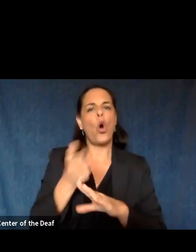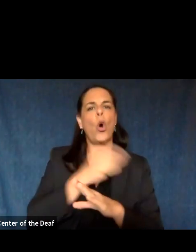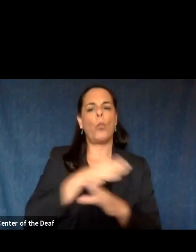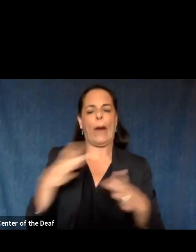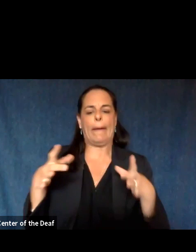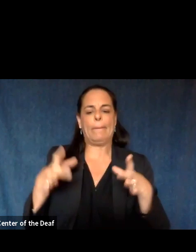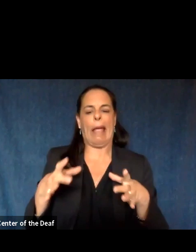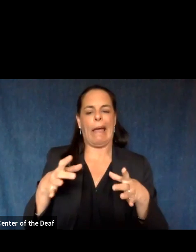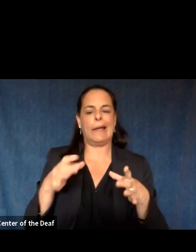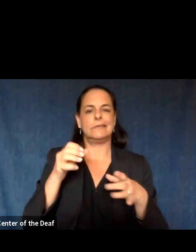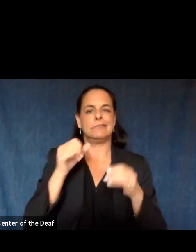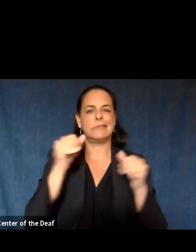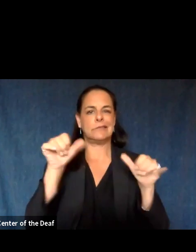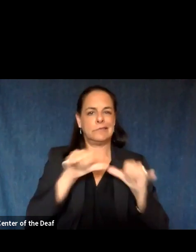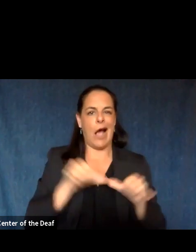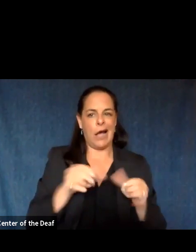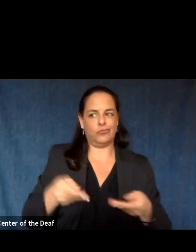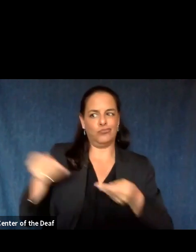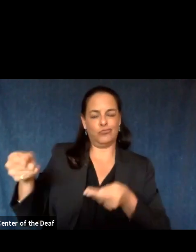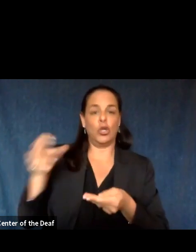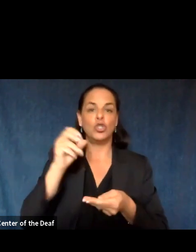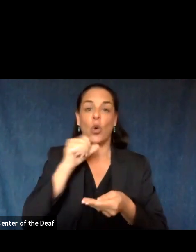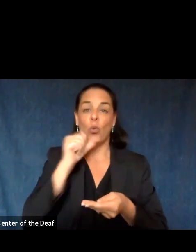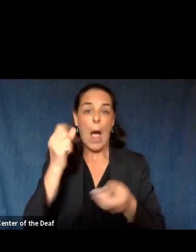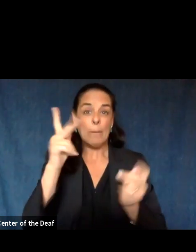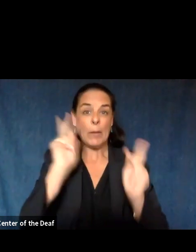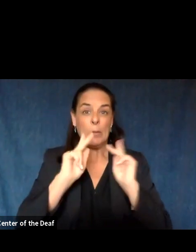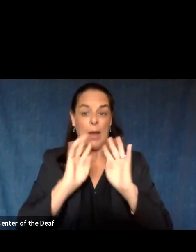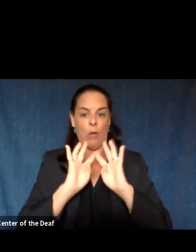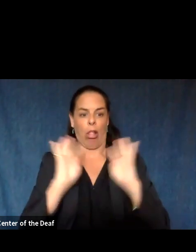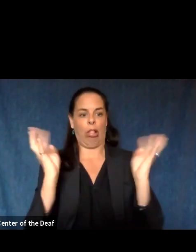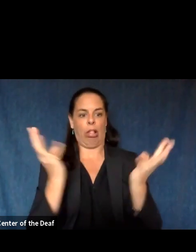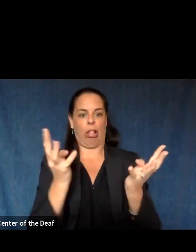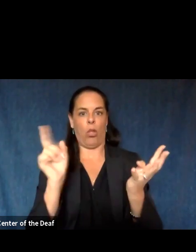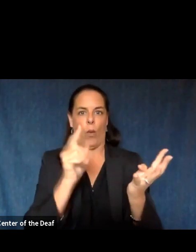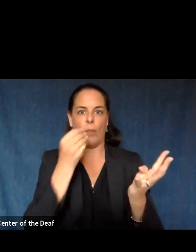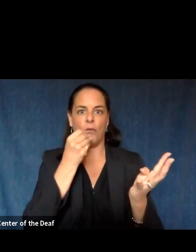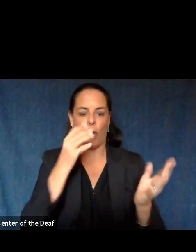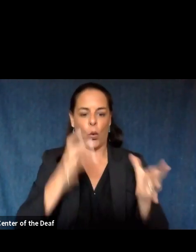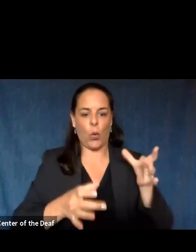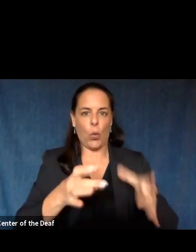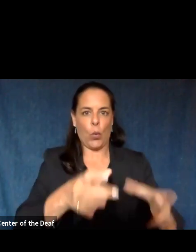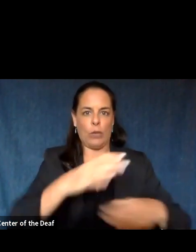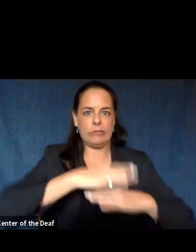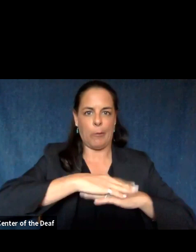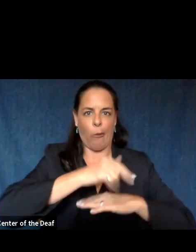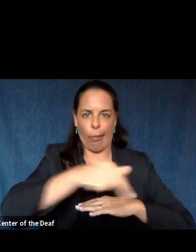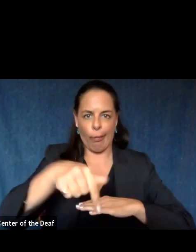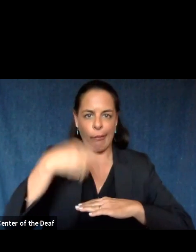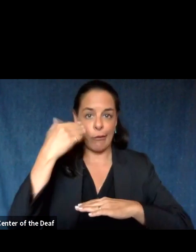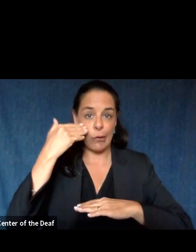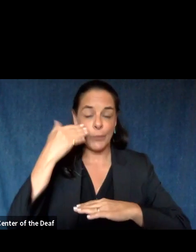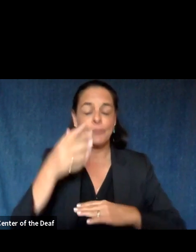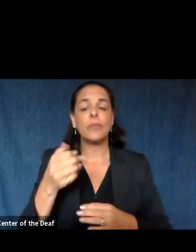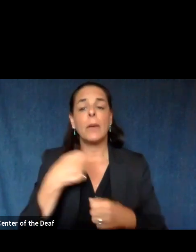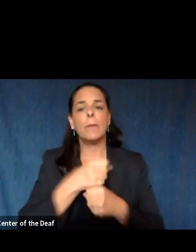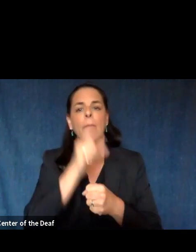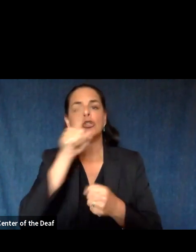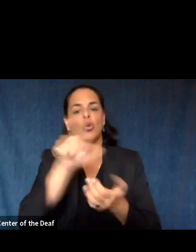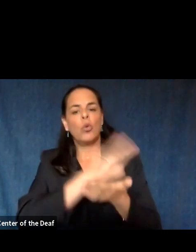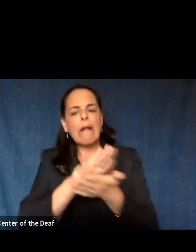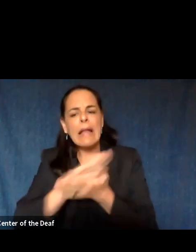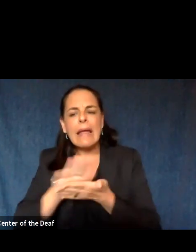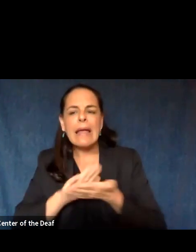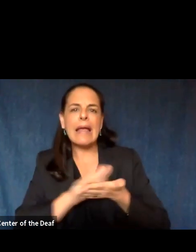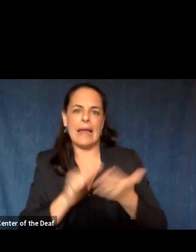of congregating around the food station. Make sure to clean and disinfect commonly touched items regularly